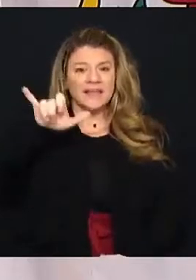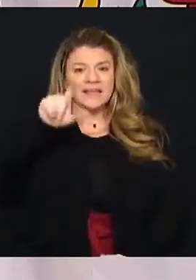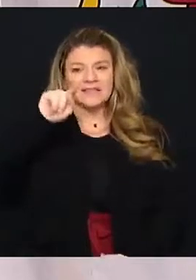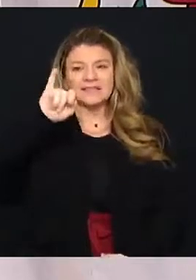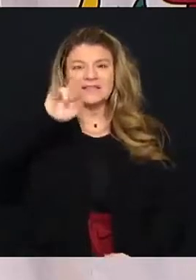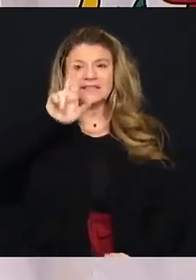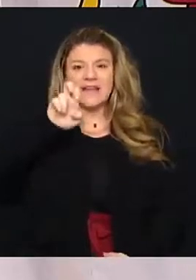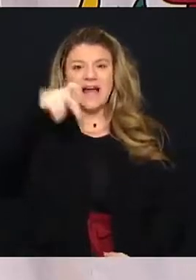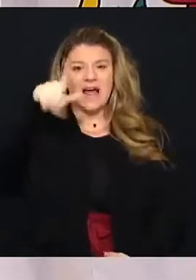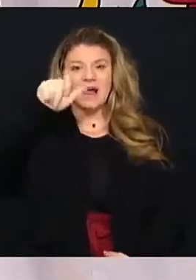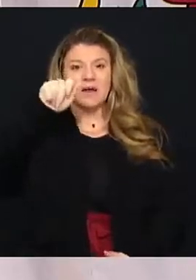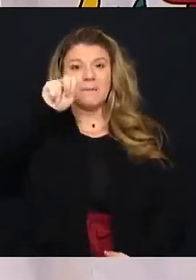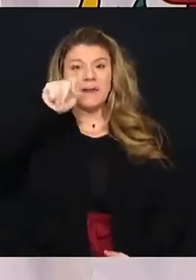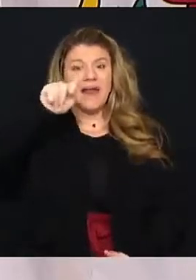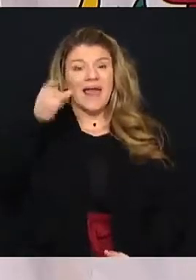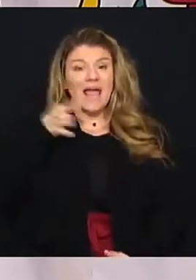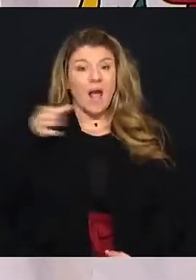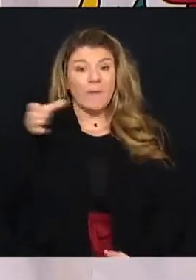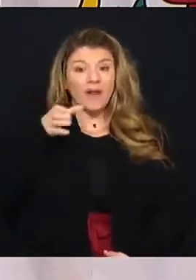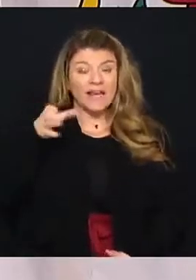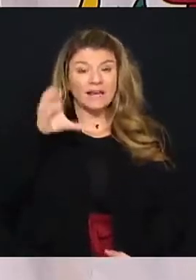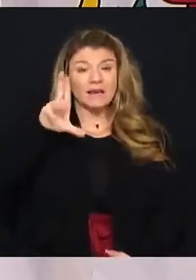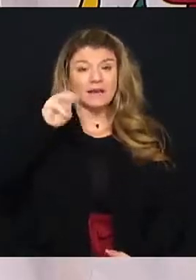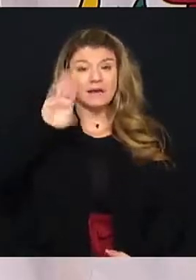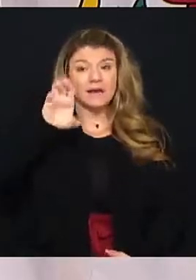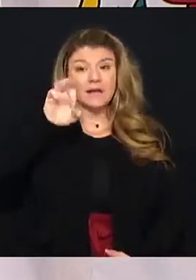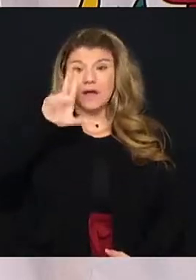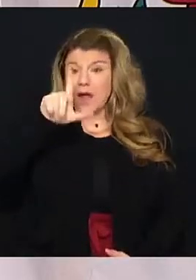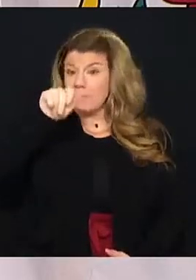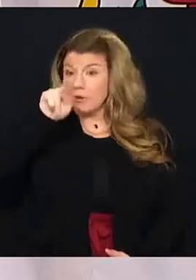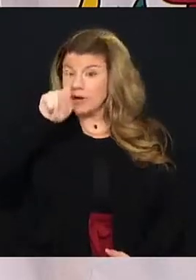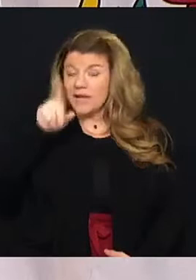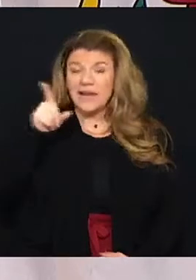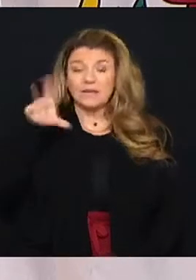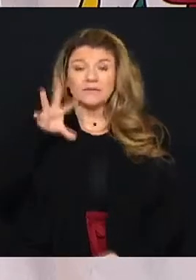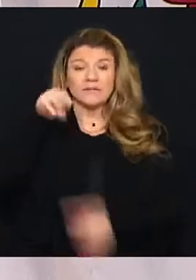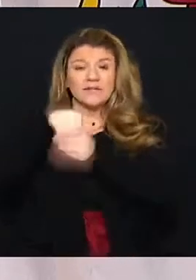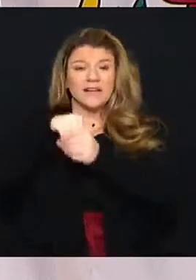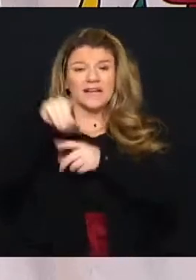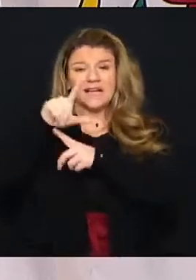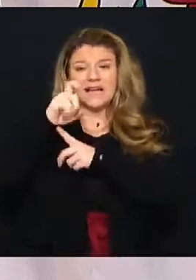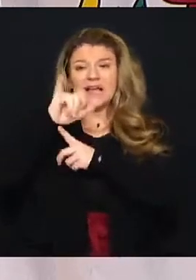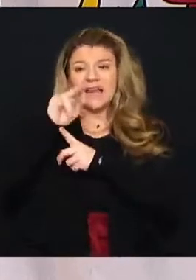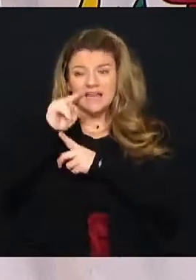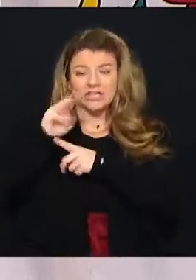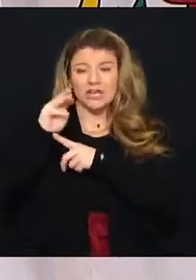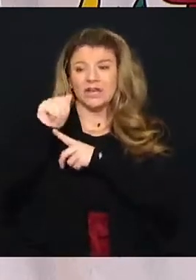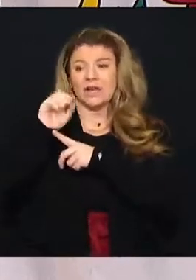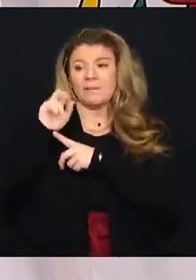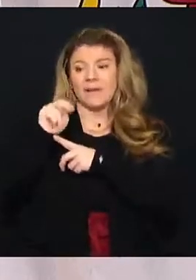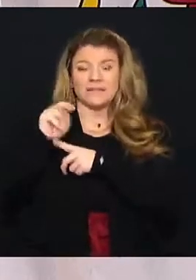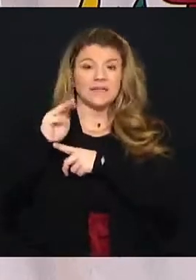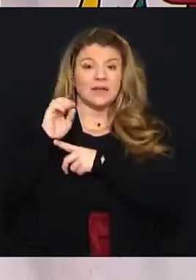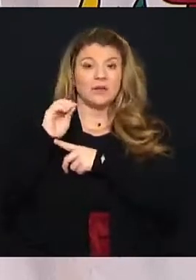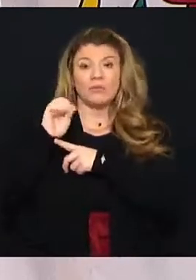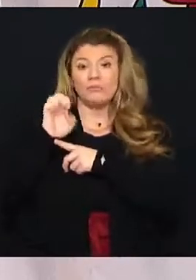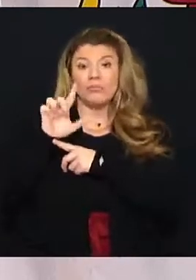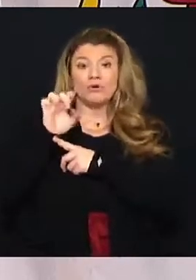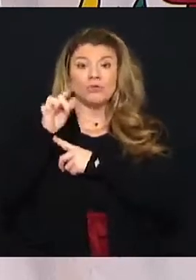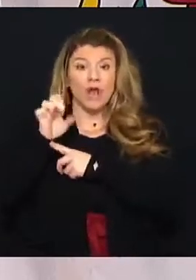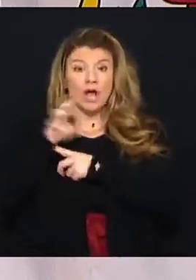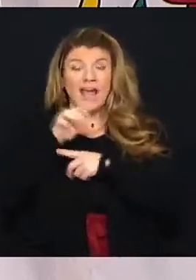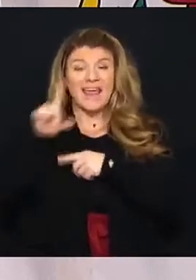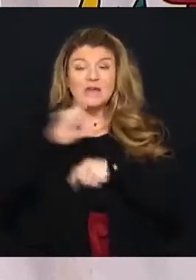Cumberland. He dedicated time to the American Legion. He was a Mason, a member of the Moose Lodge, and he